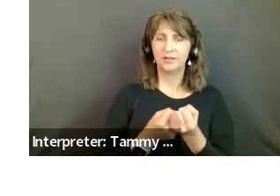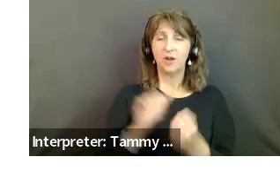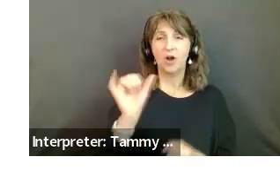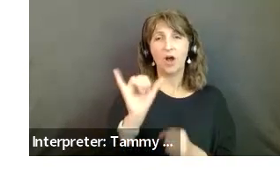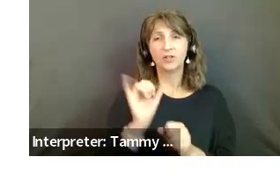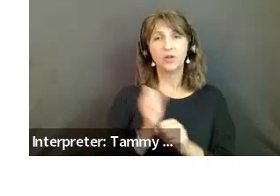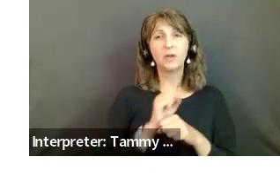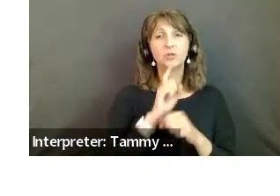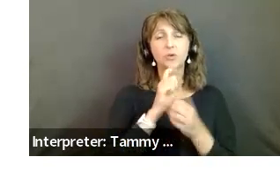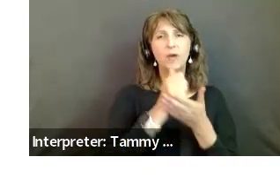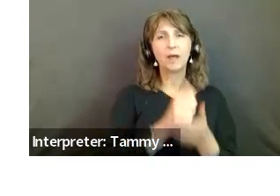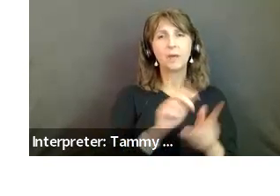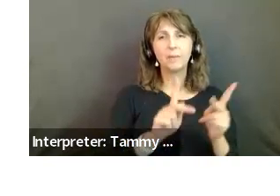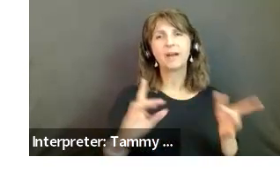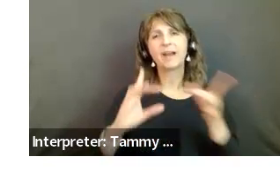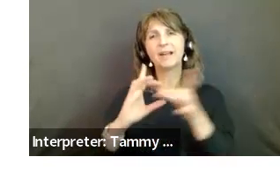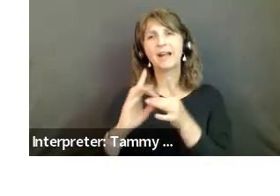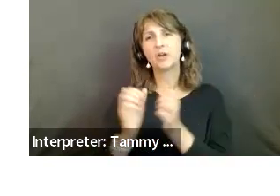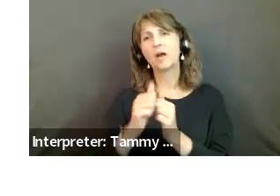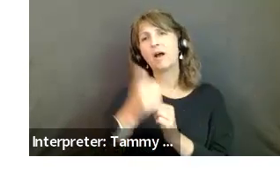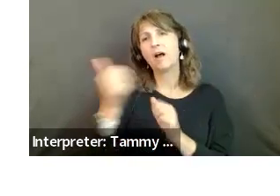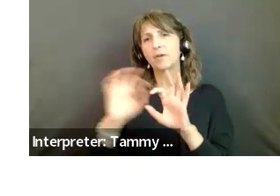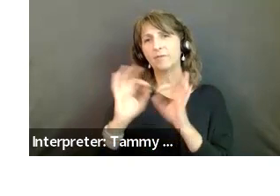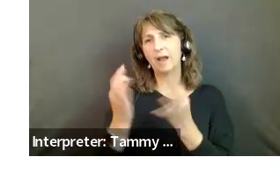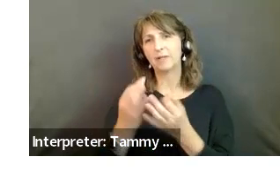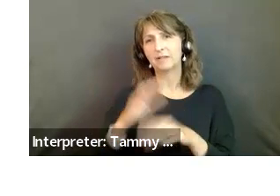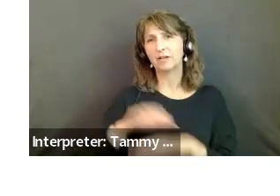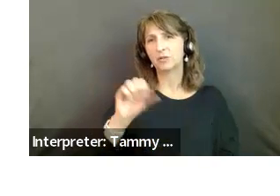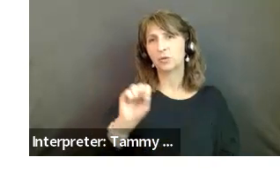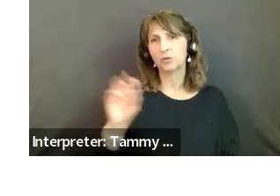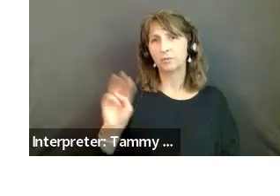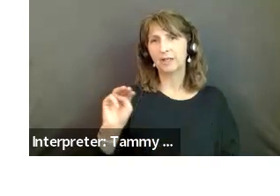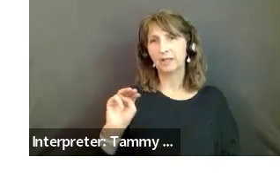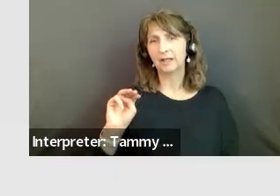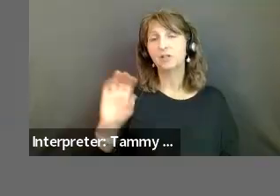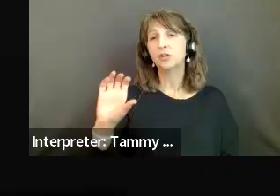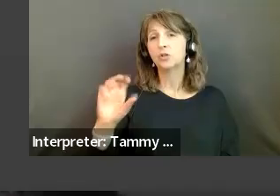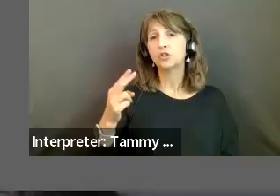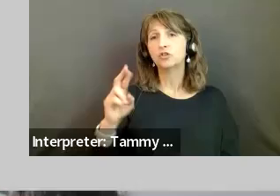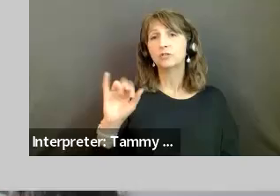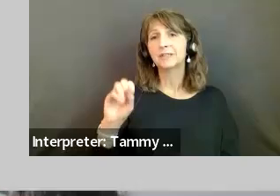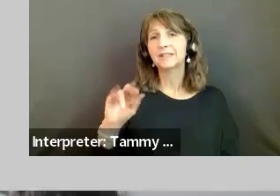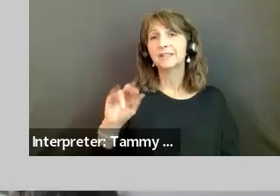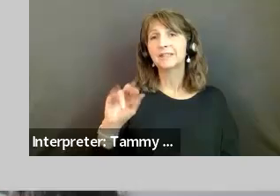help people connect with other families on social media. So Christina will tell you about that in a little bit later.